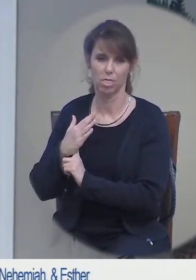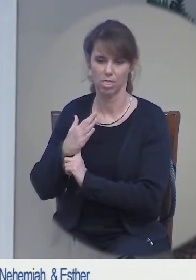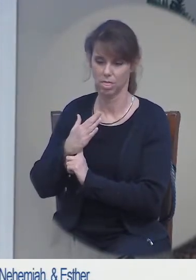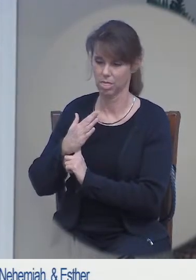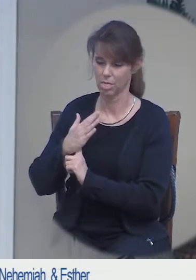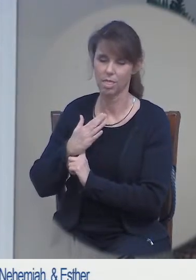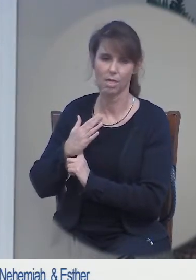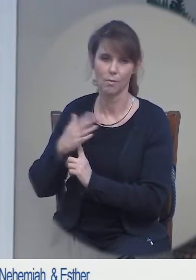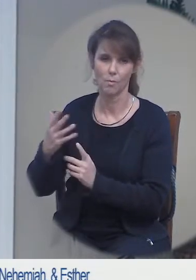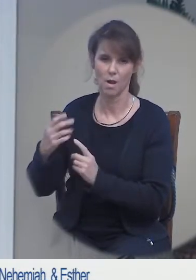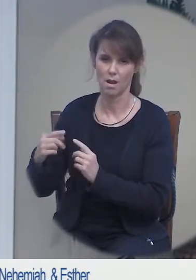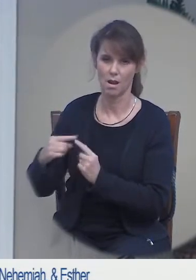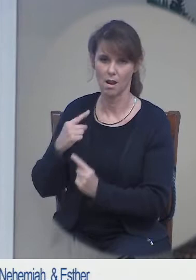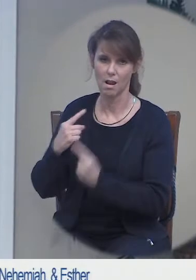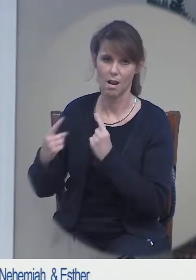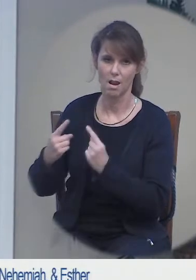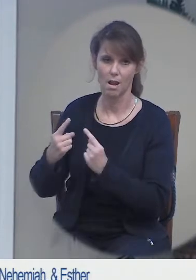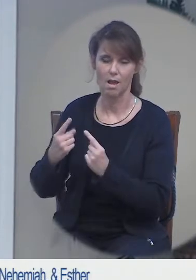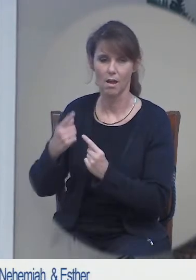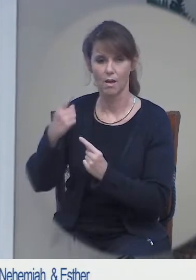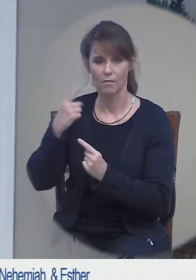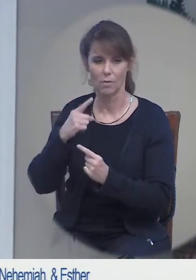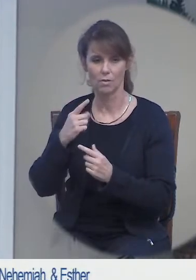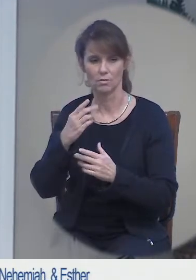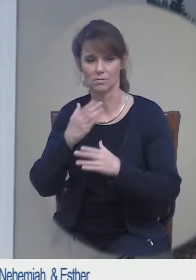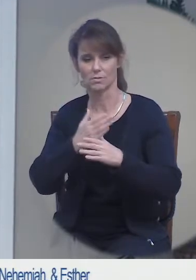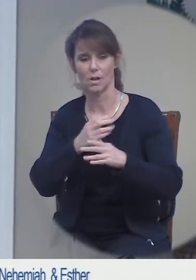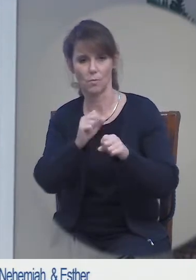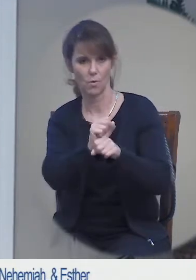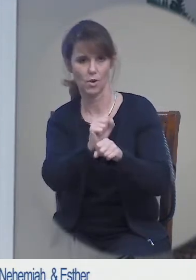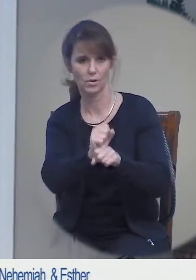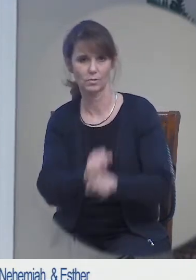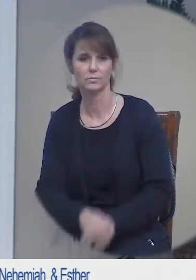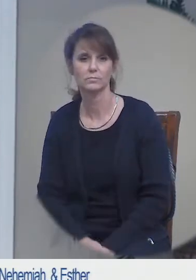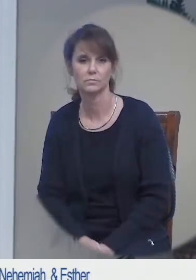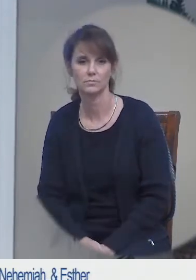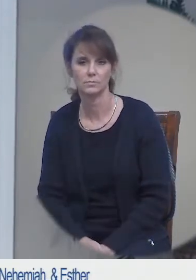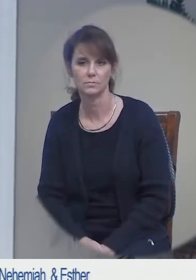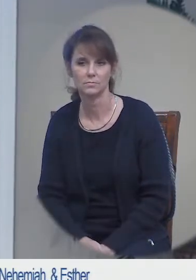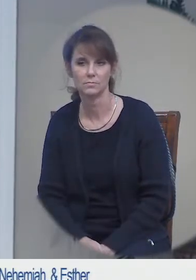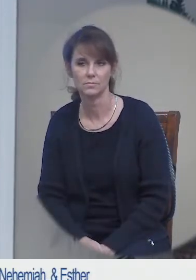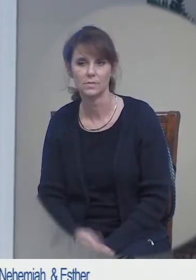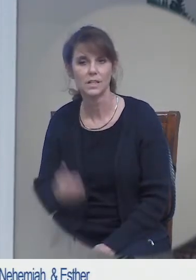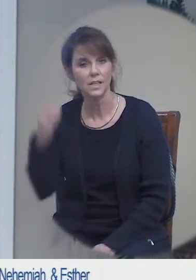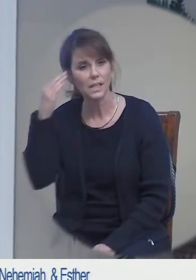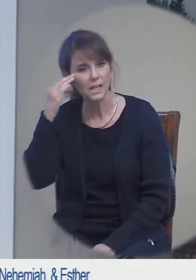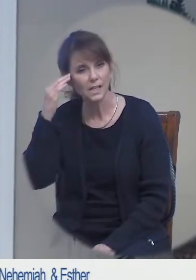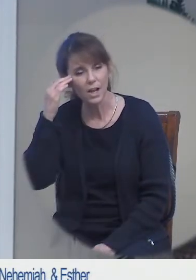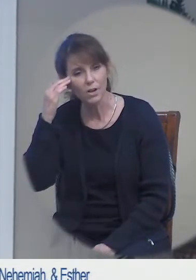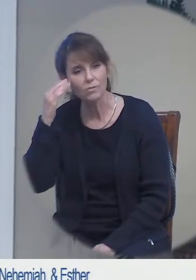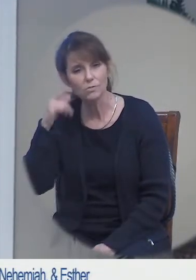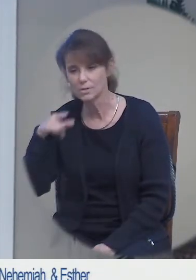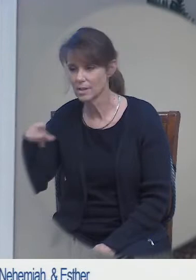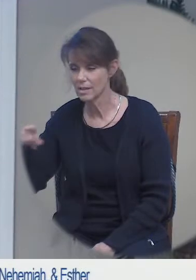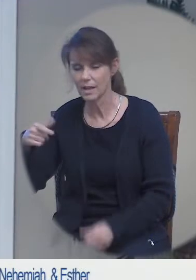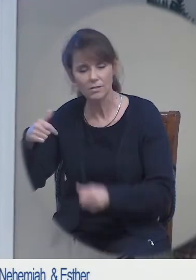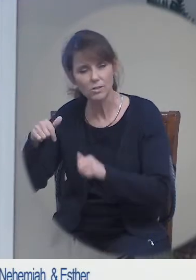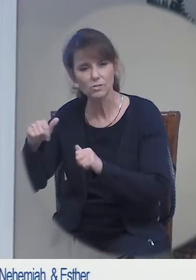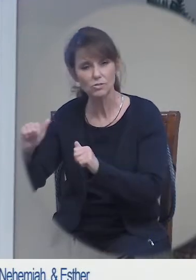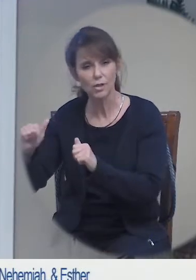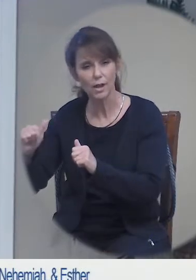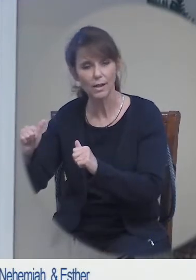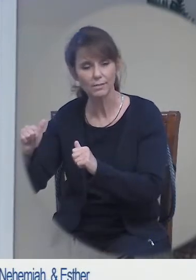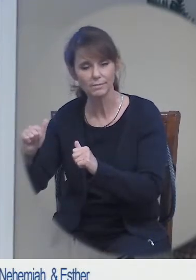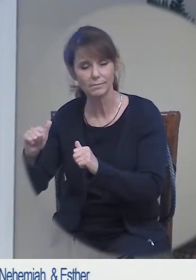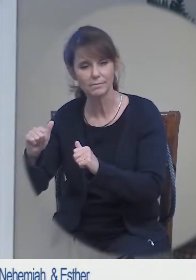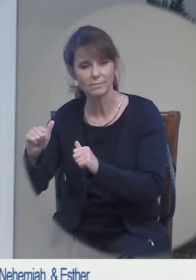is found in verse 13, verse 14, and verse 19. And so he says all of their efforts are seeking to frighten us and to get